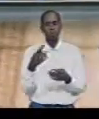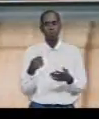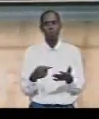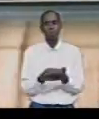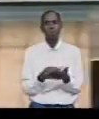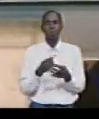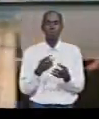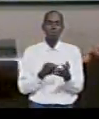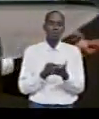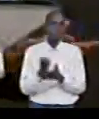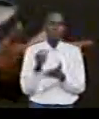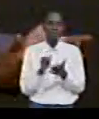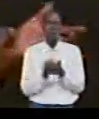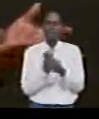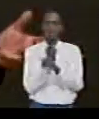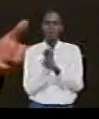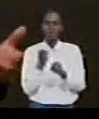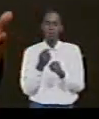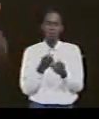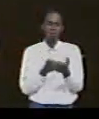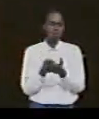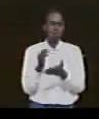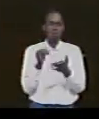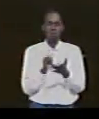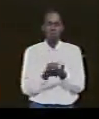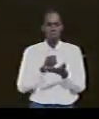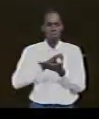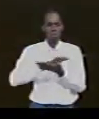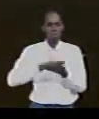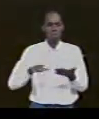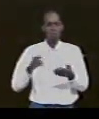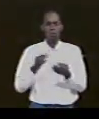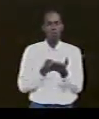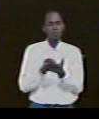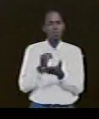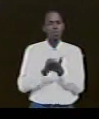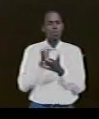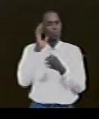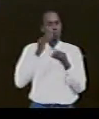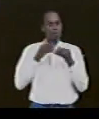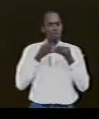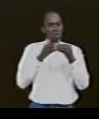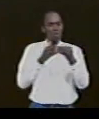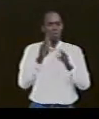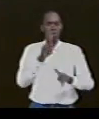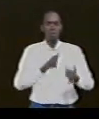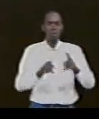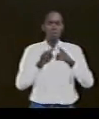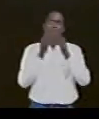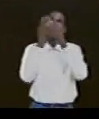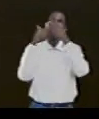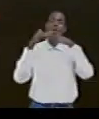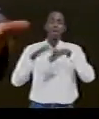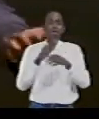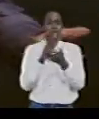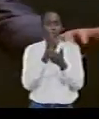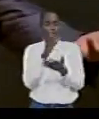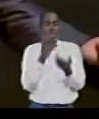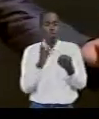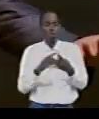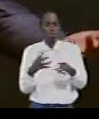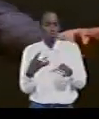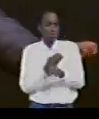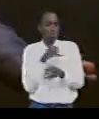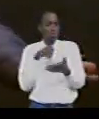saves, and the truth that sanctifies, and the truth that will lead people to heaven. And somebody wants to take that